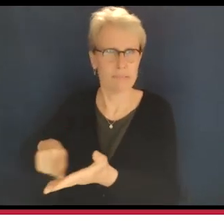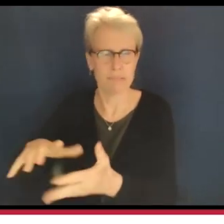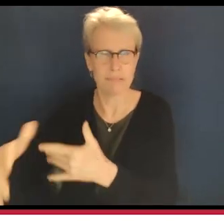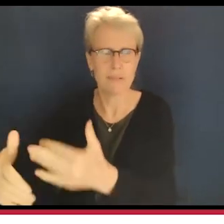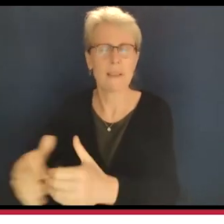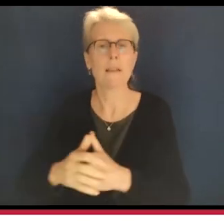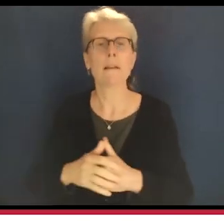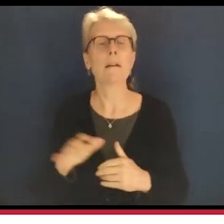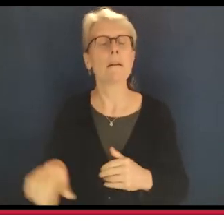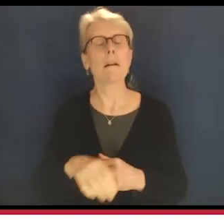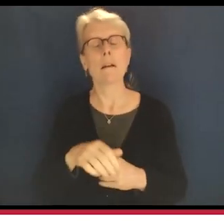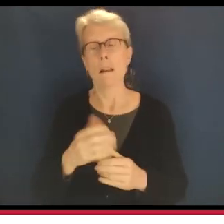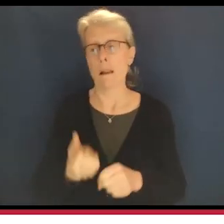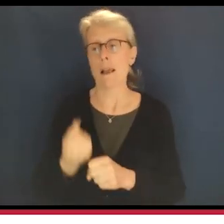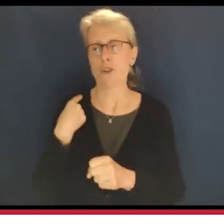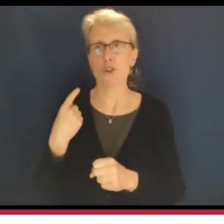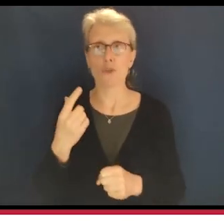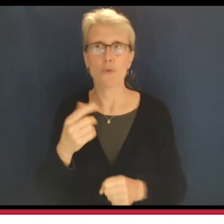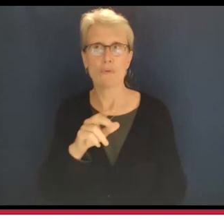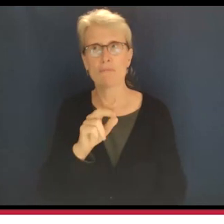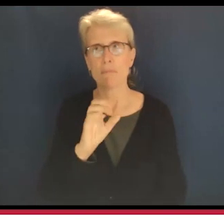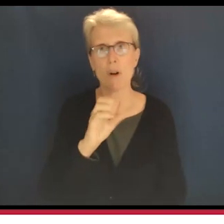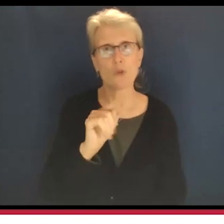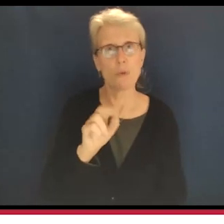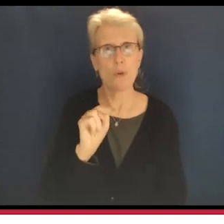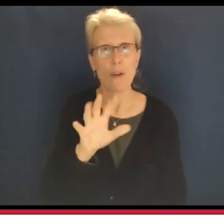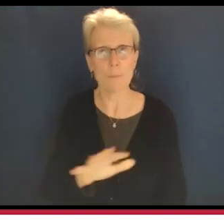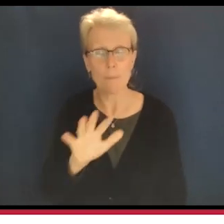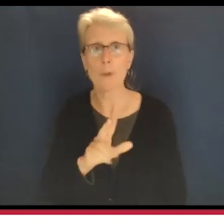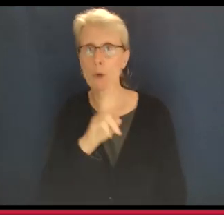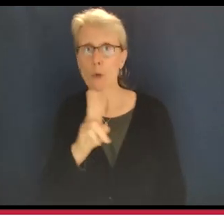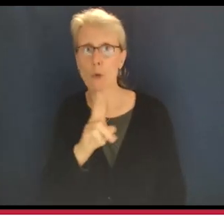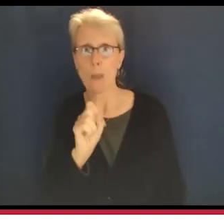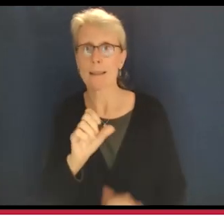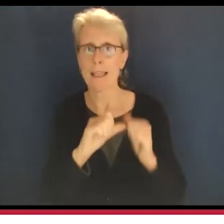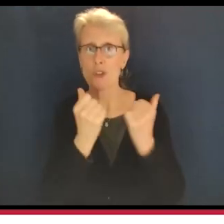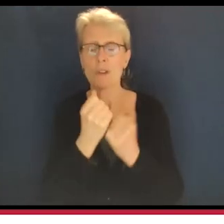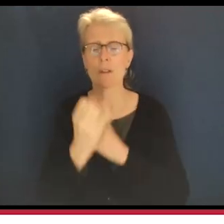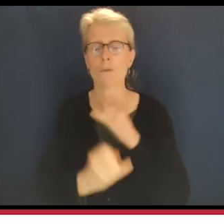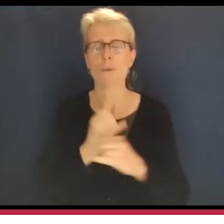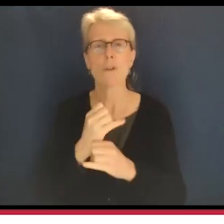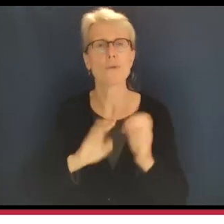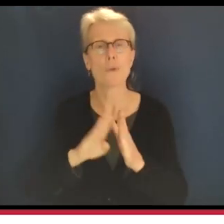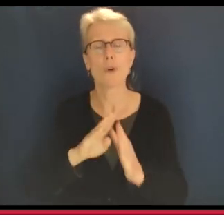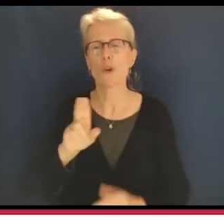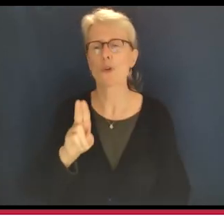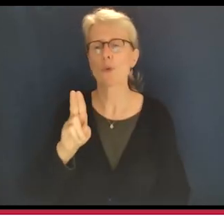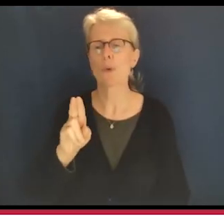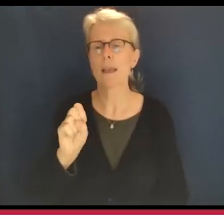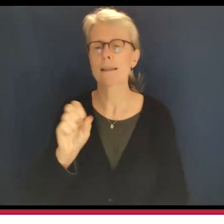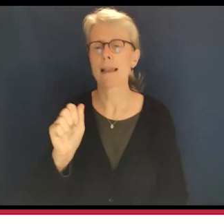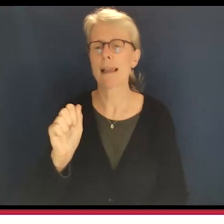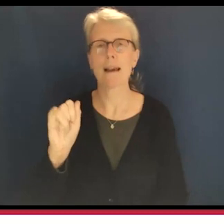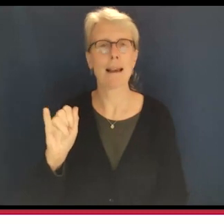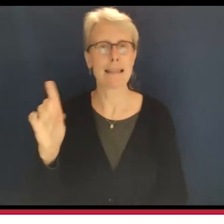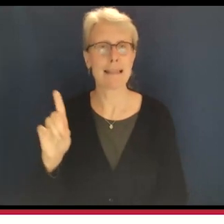scale later last year when the United States Agency for International Development, or USAID,